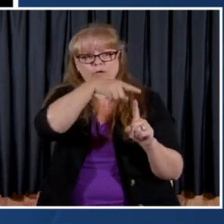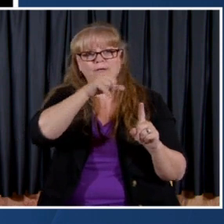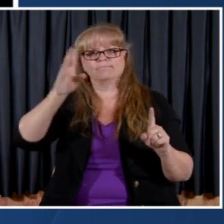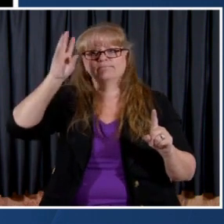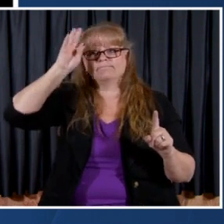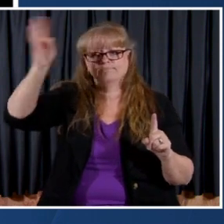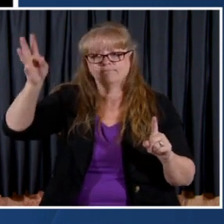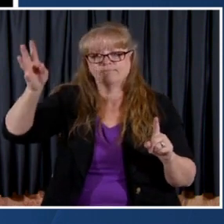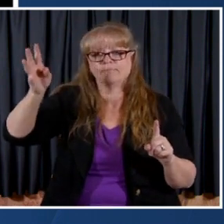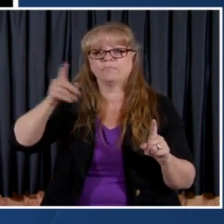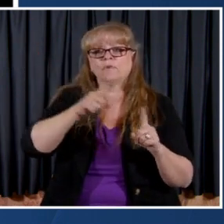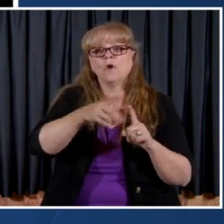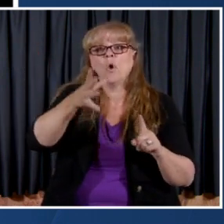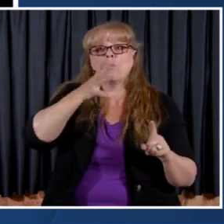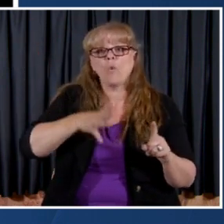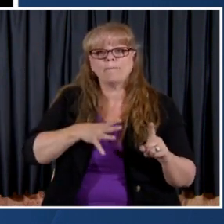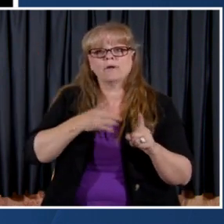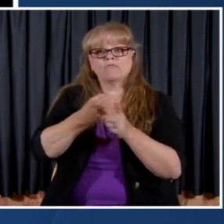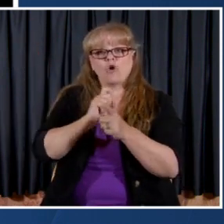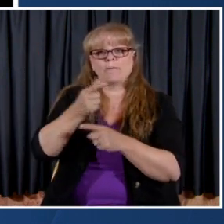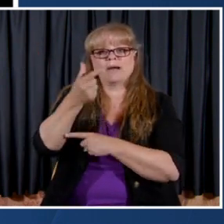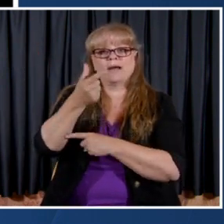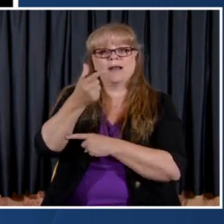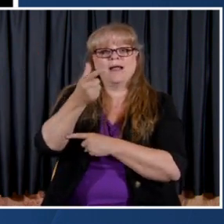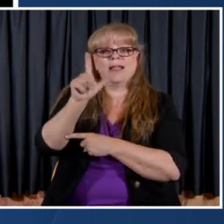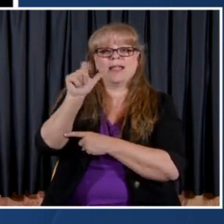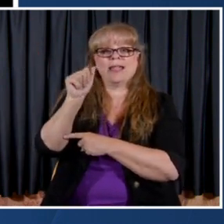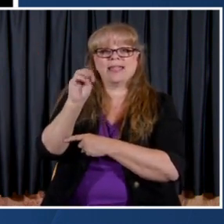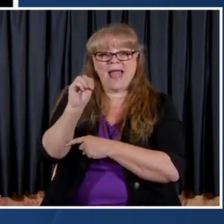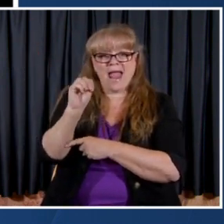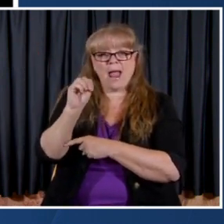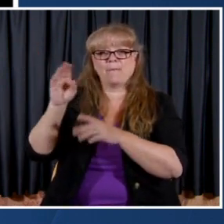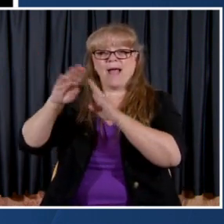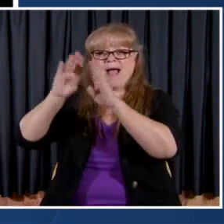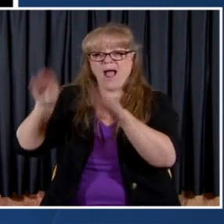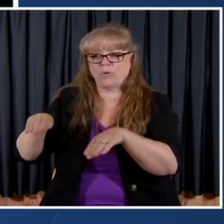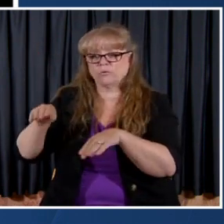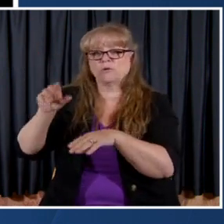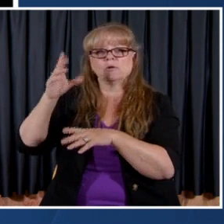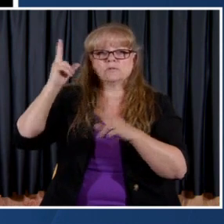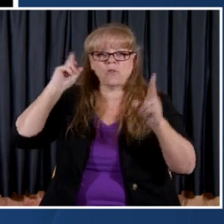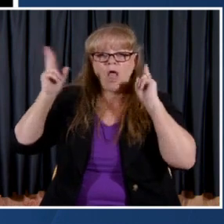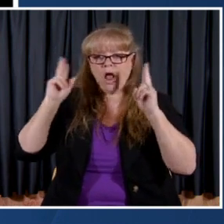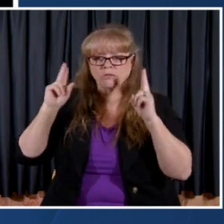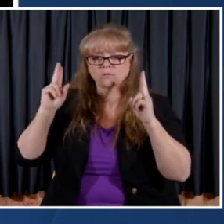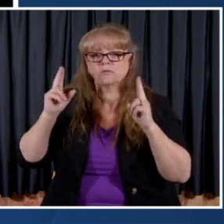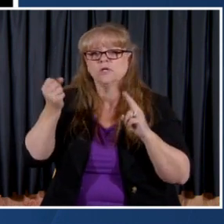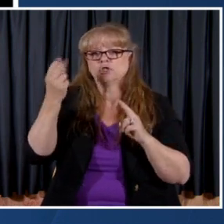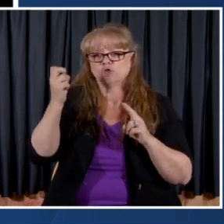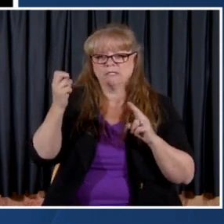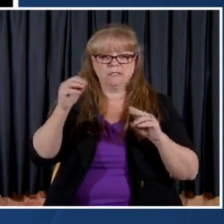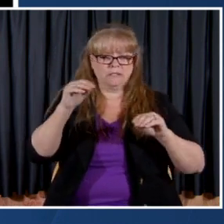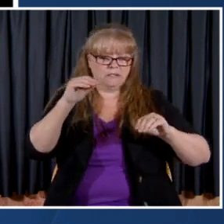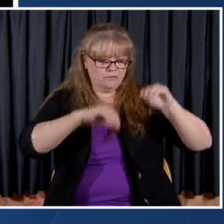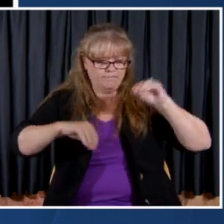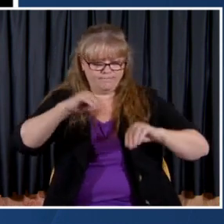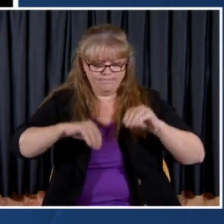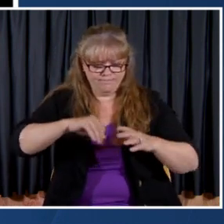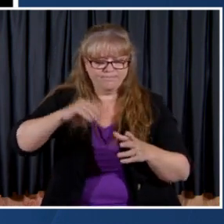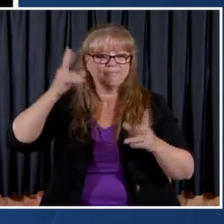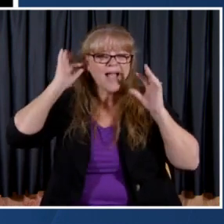for getting hair color treatments and beauty systems to her clients. And Alexandria and her stylists are available for a do-it-yourself walkthrough over